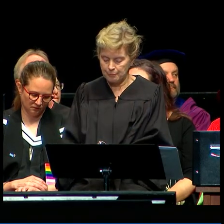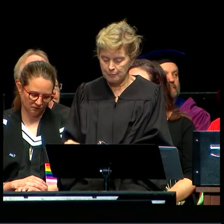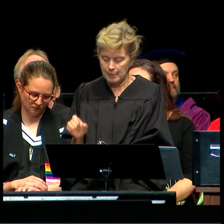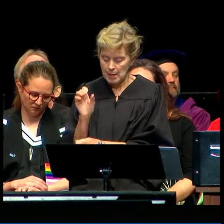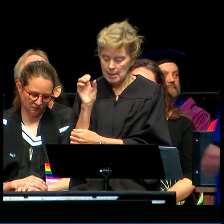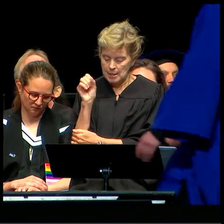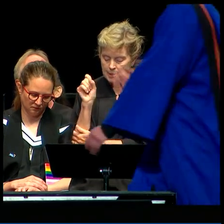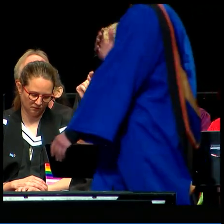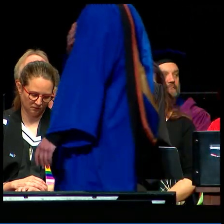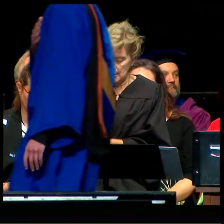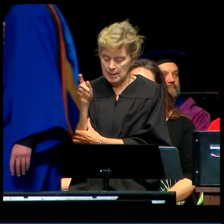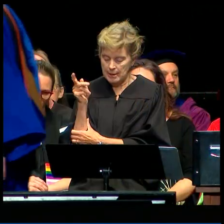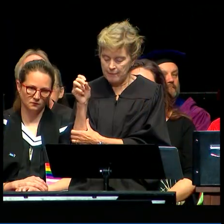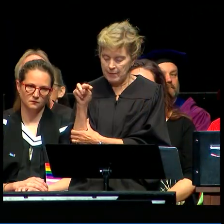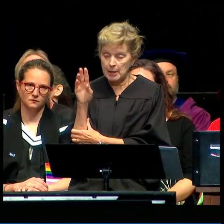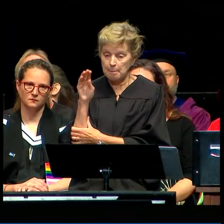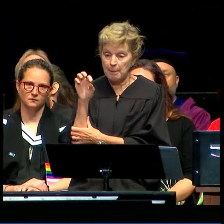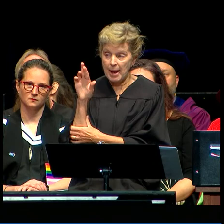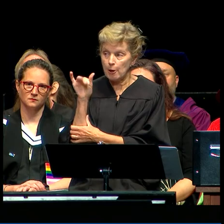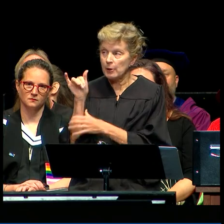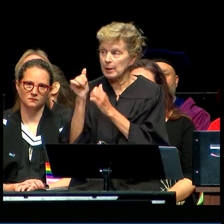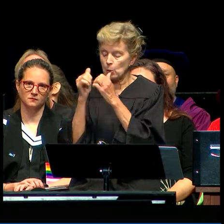Stephen Berry, with distinction.